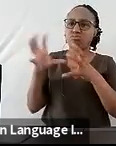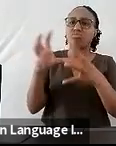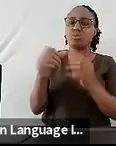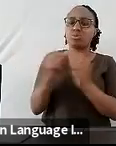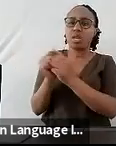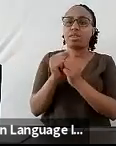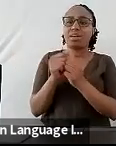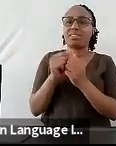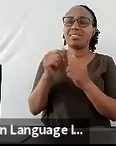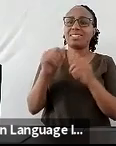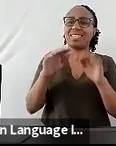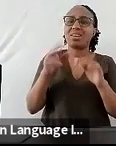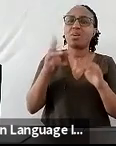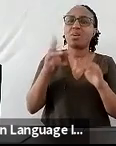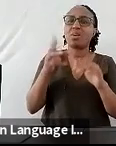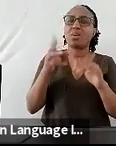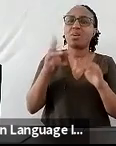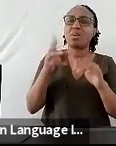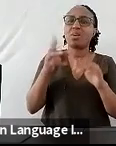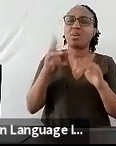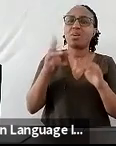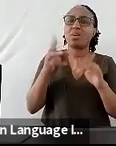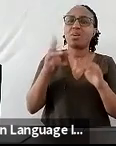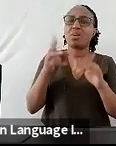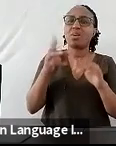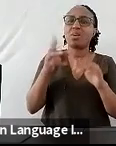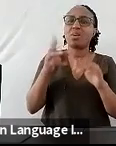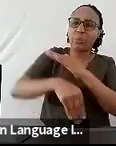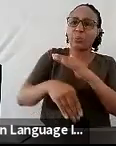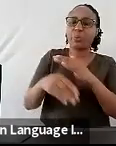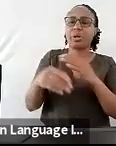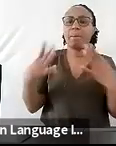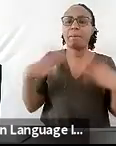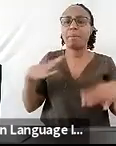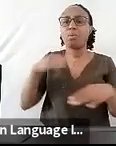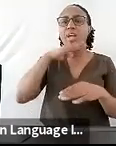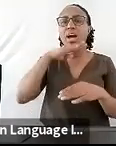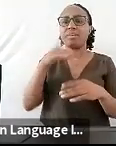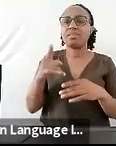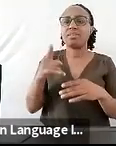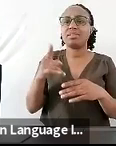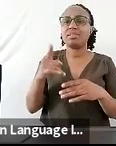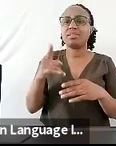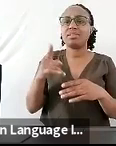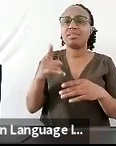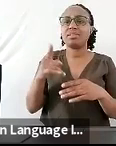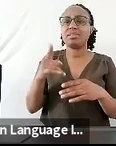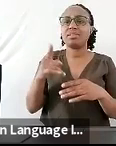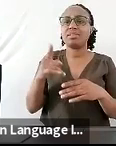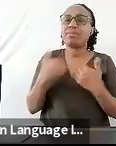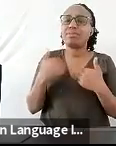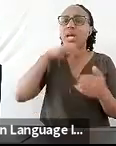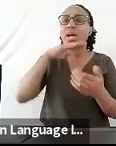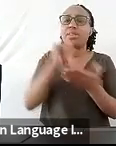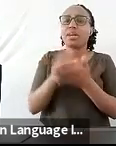boy had to die this way. He didn't have to die that way. So you talk about such images. You also talk about images that come from terror attacks and